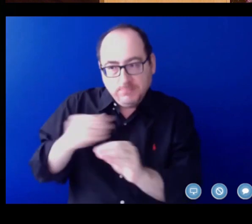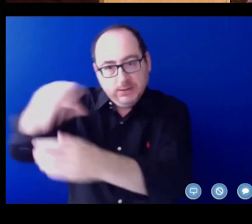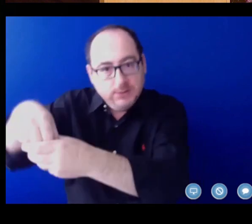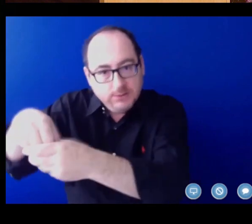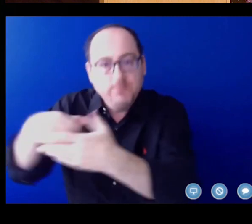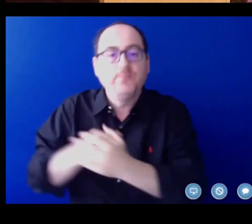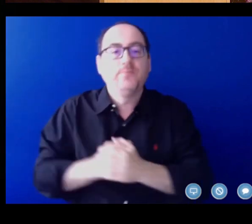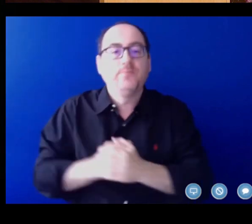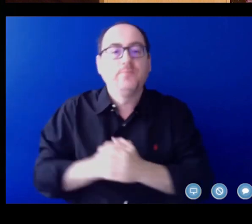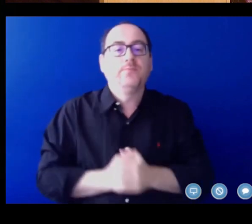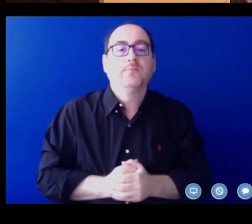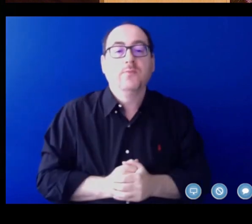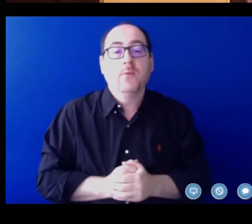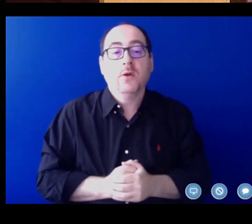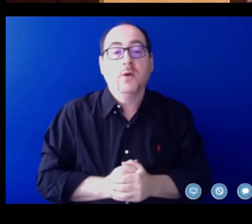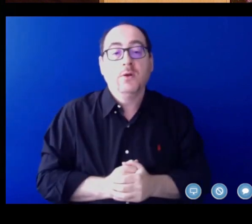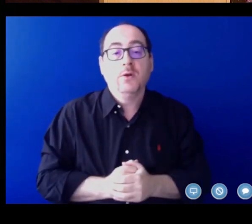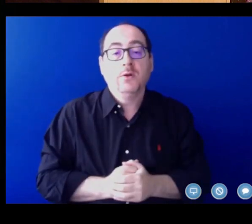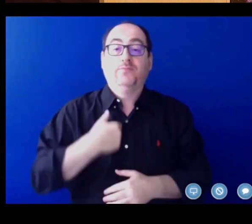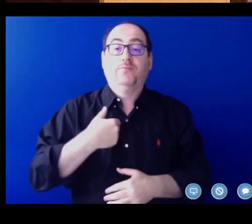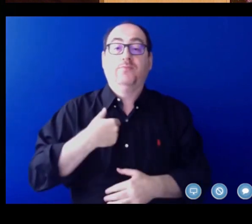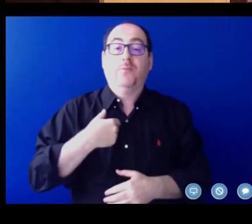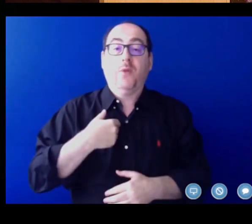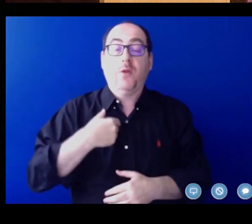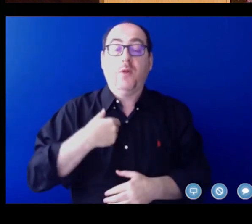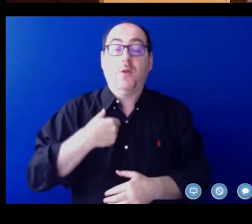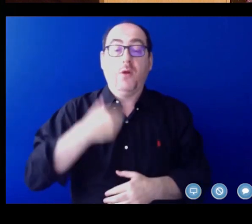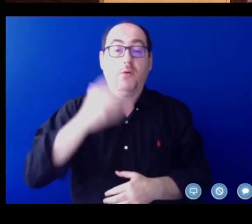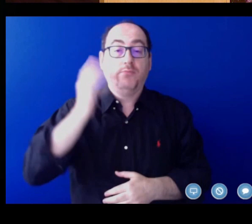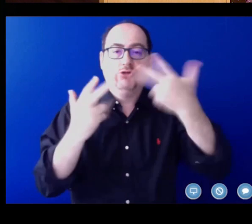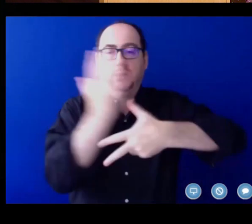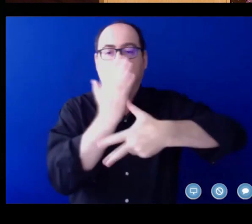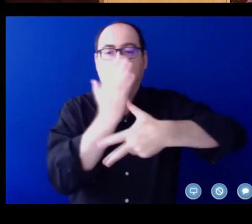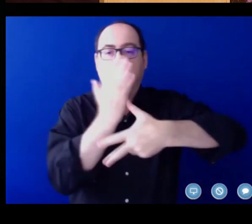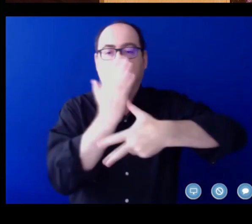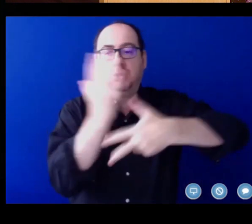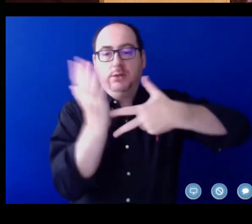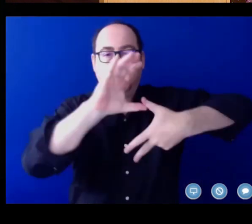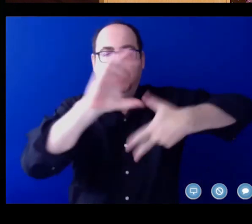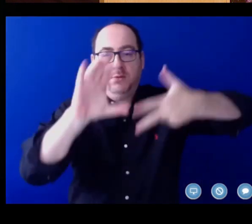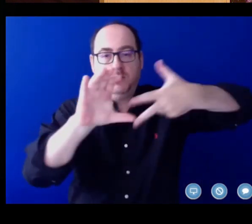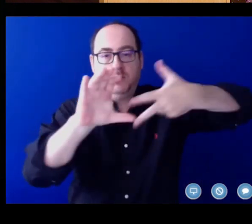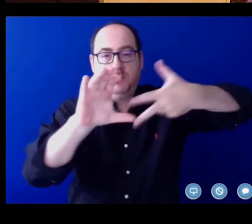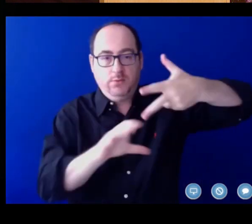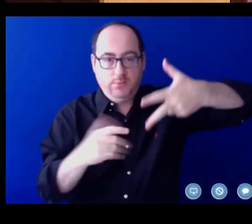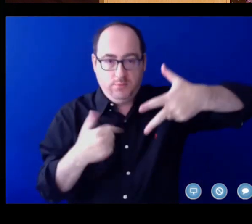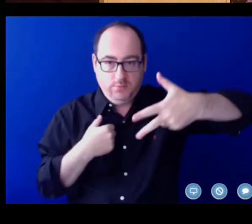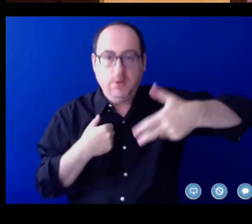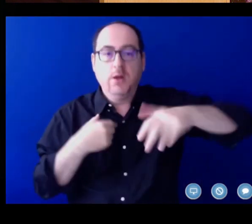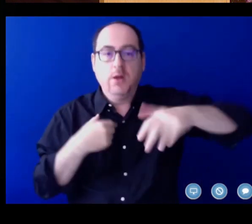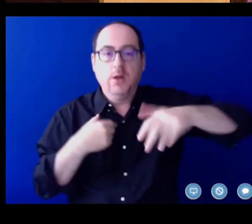of understanding the refugee experience, then move on to discuss some theoretical and conceptual frameworks and